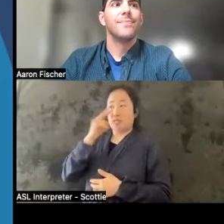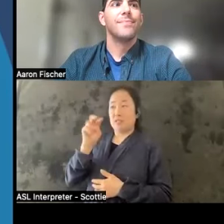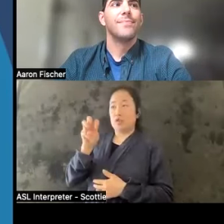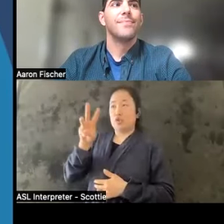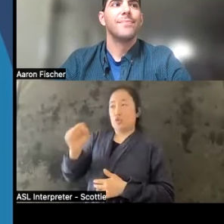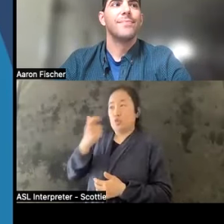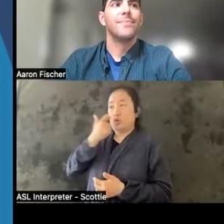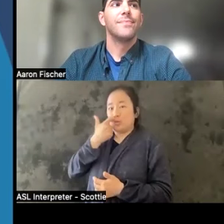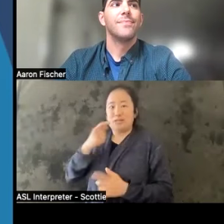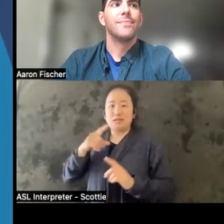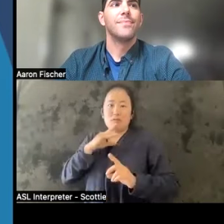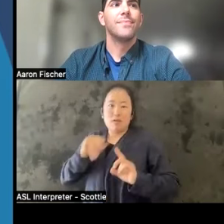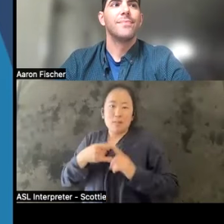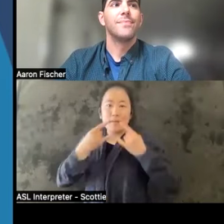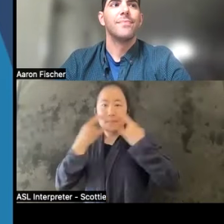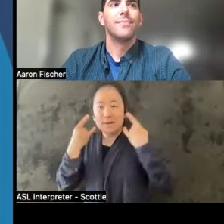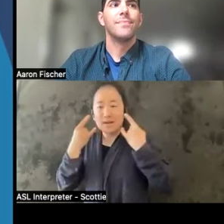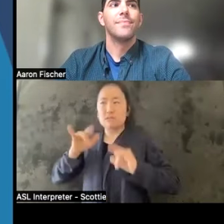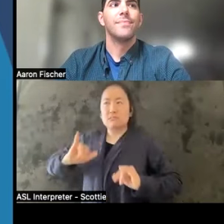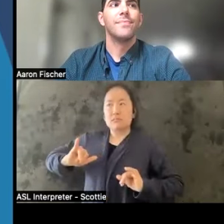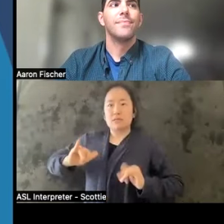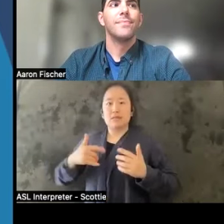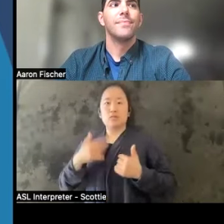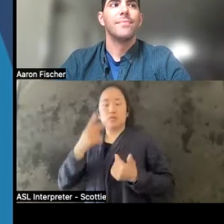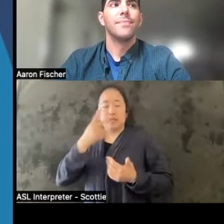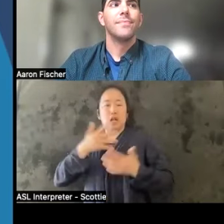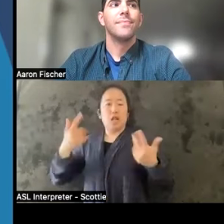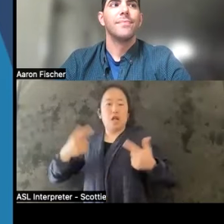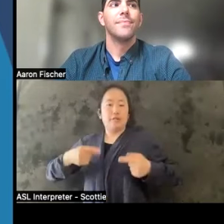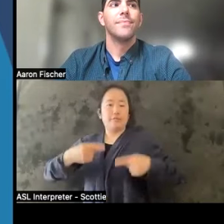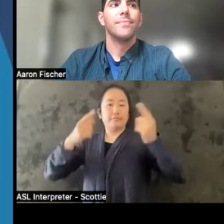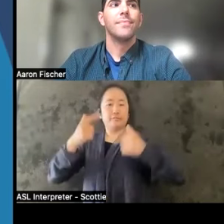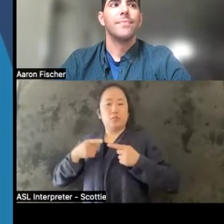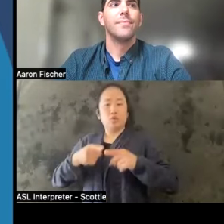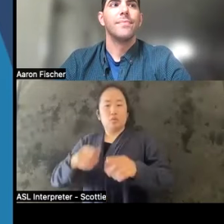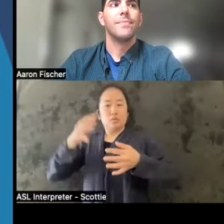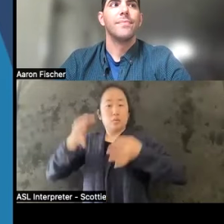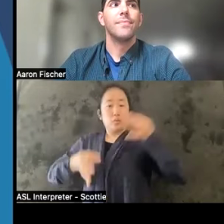with disabilities, there's a lot of active litigation in this space. Please join us,